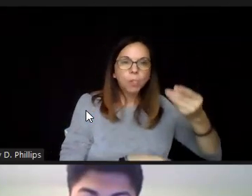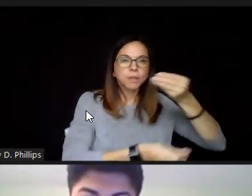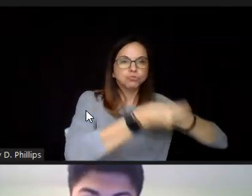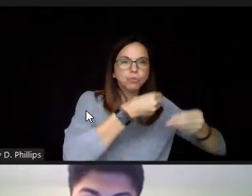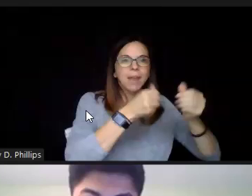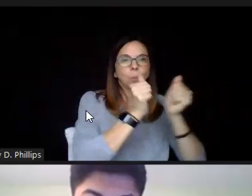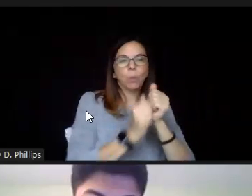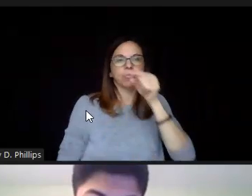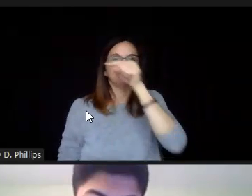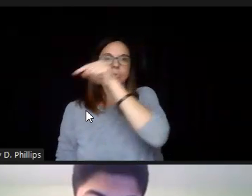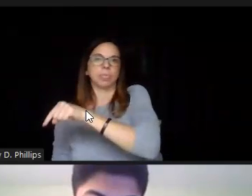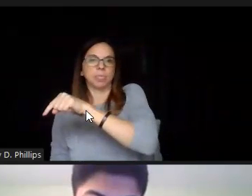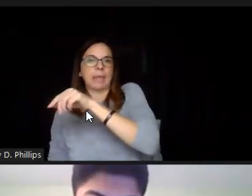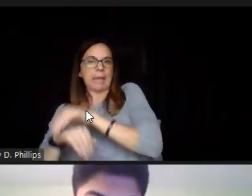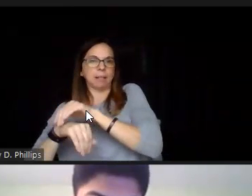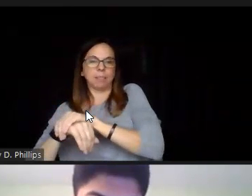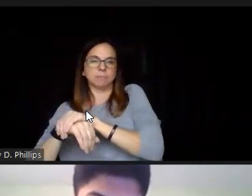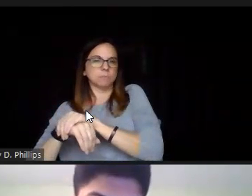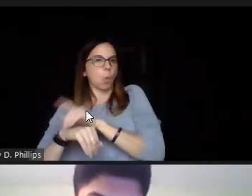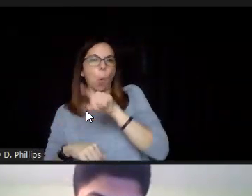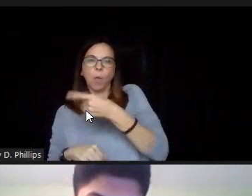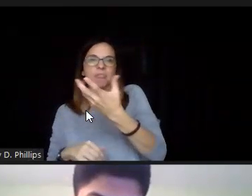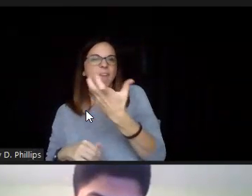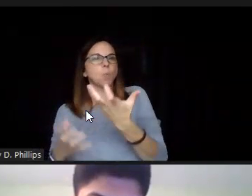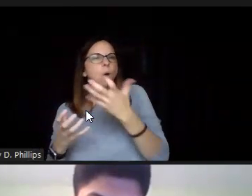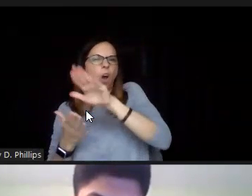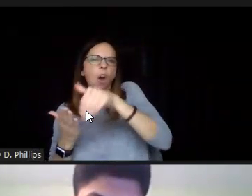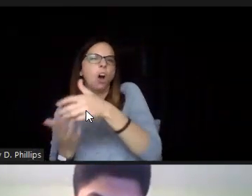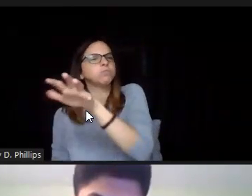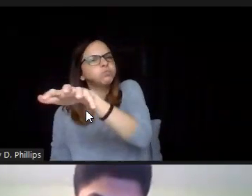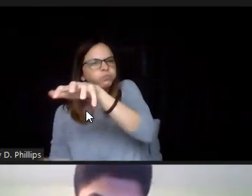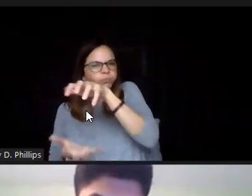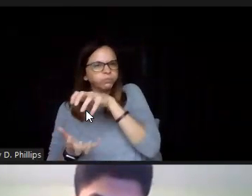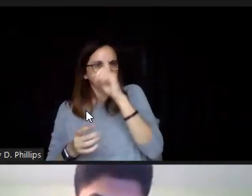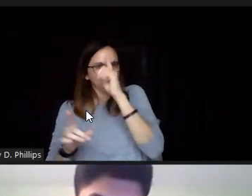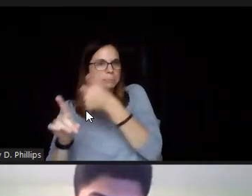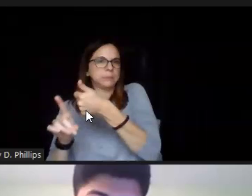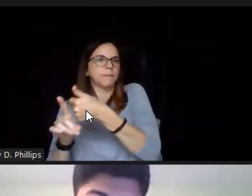all of those benefits to stay with England, right?